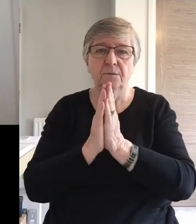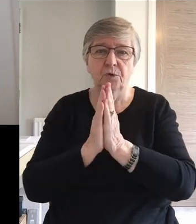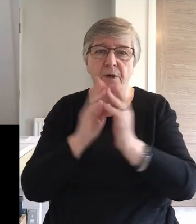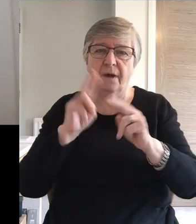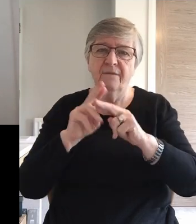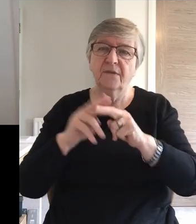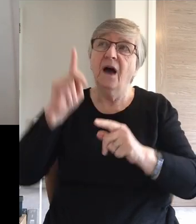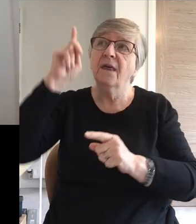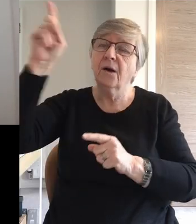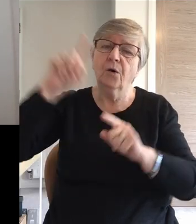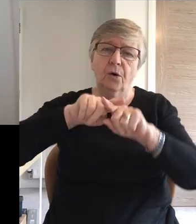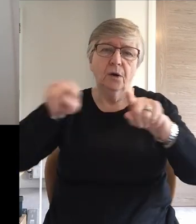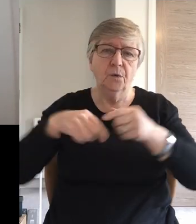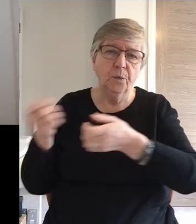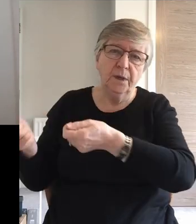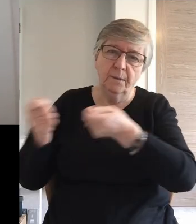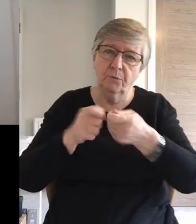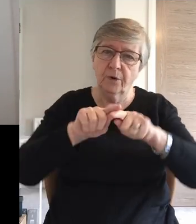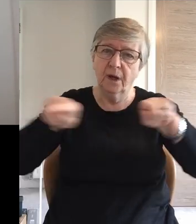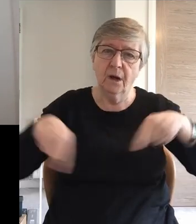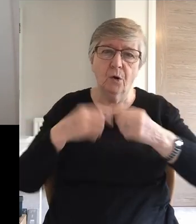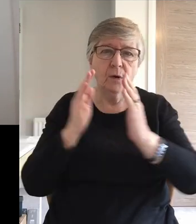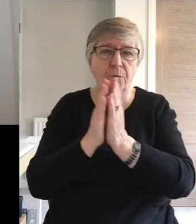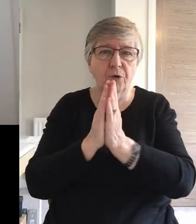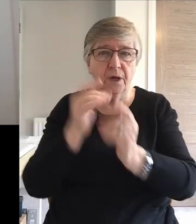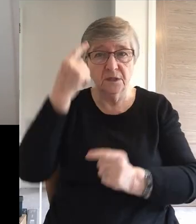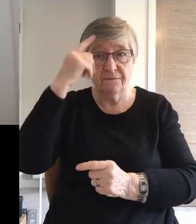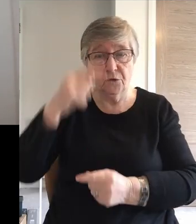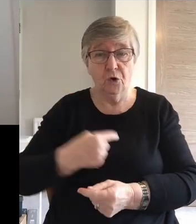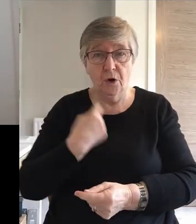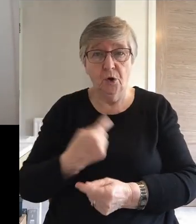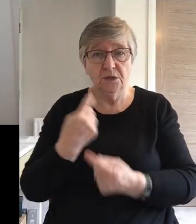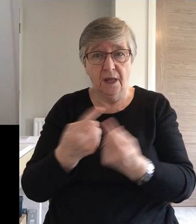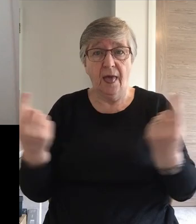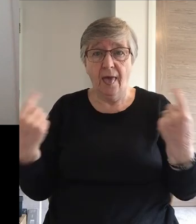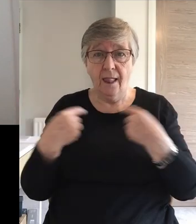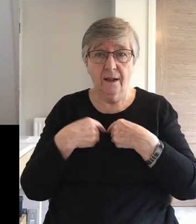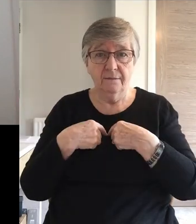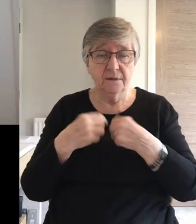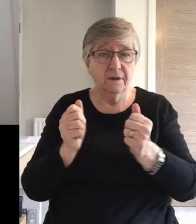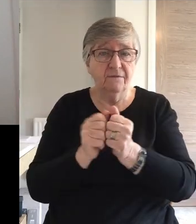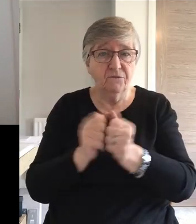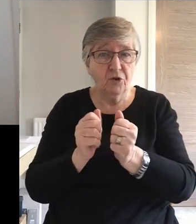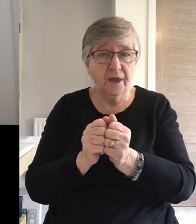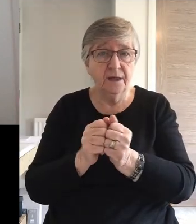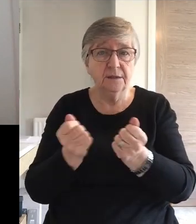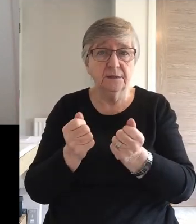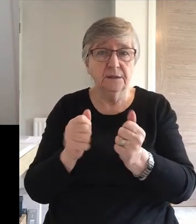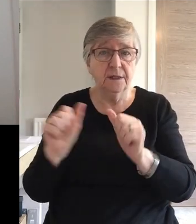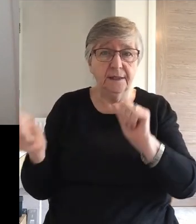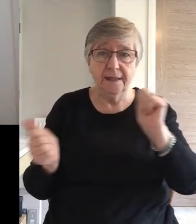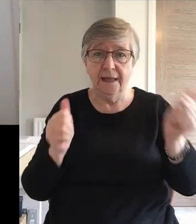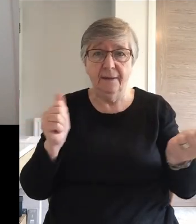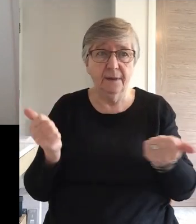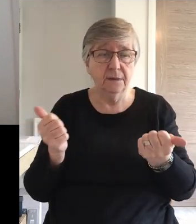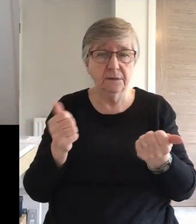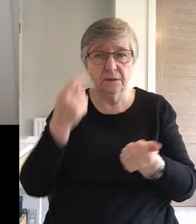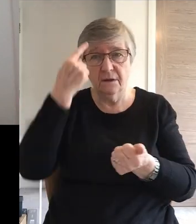Father God, we bring you our prayers for ourselves, for our friends and neighbours, for our world.